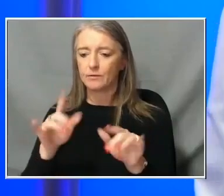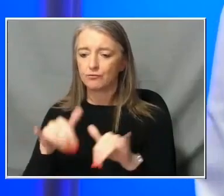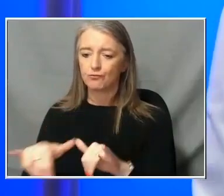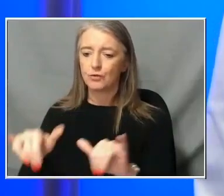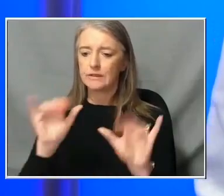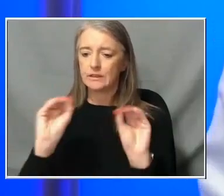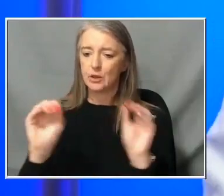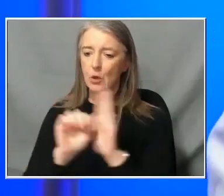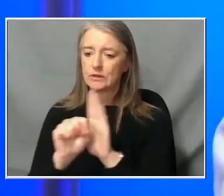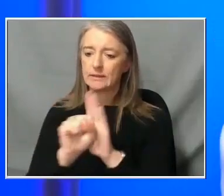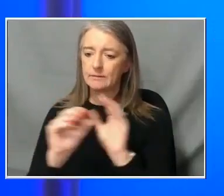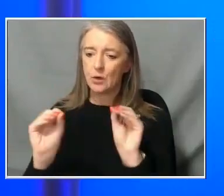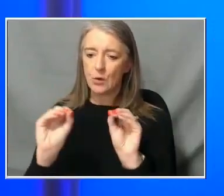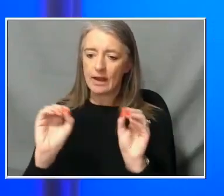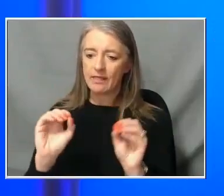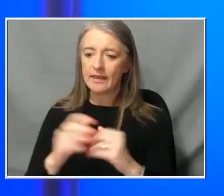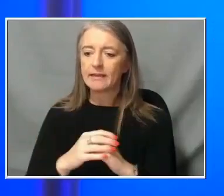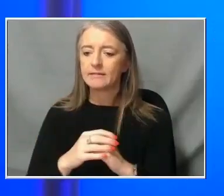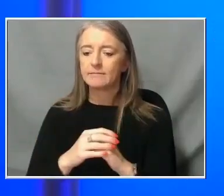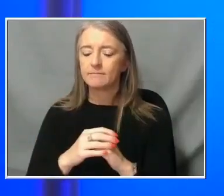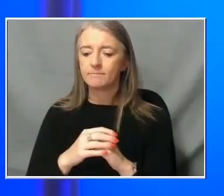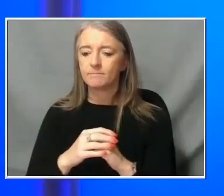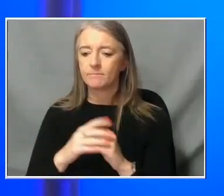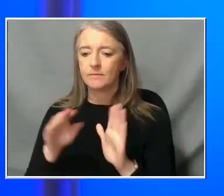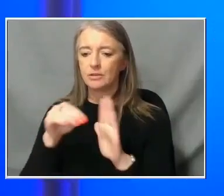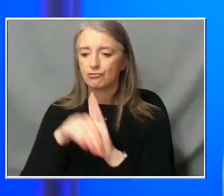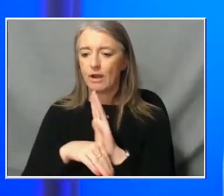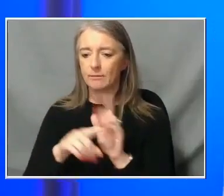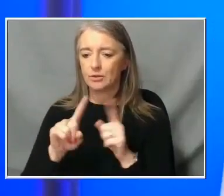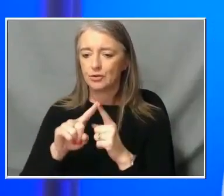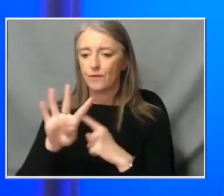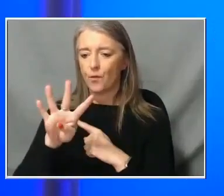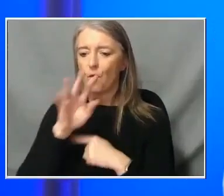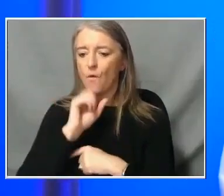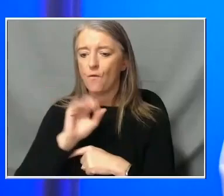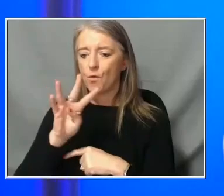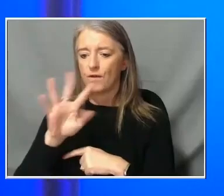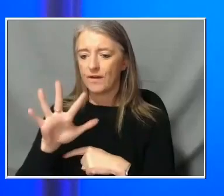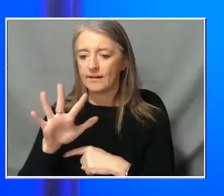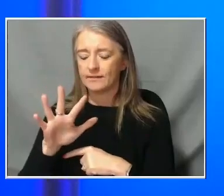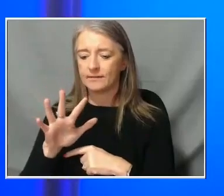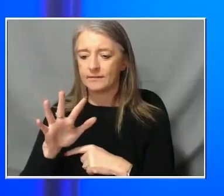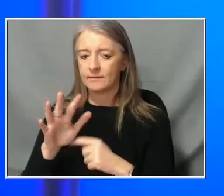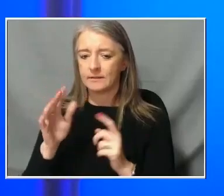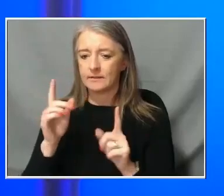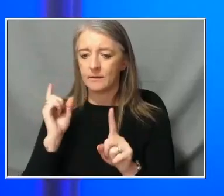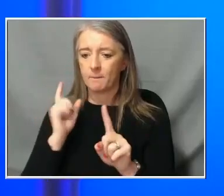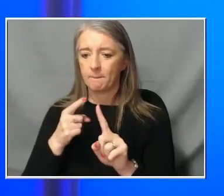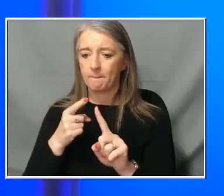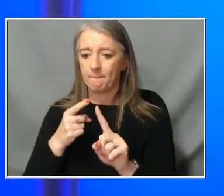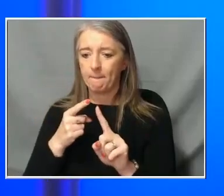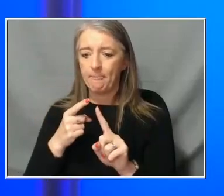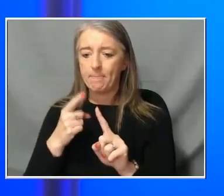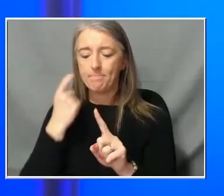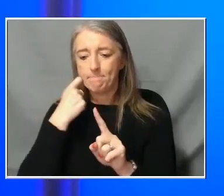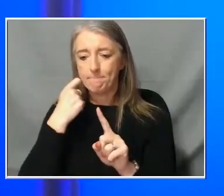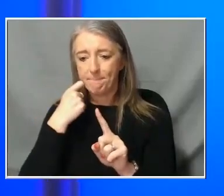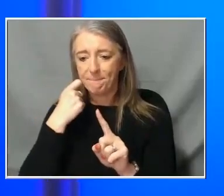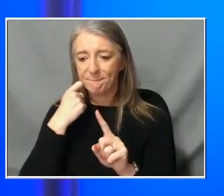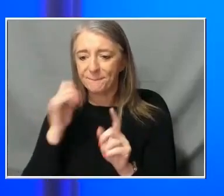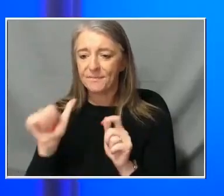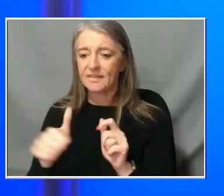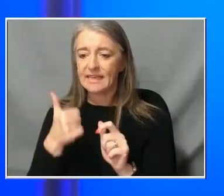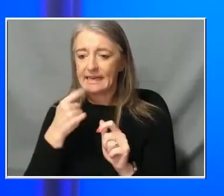no signs, no nothing, has dropped down to 45. The key thing to remember is what Dr. Awarjabi was talking about earlier. Any